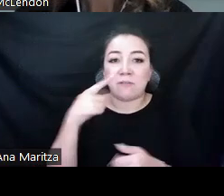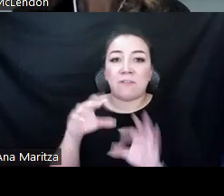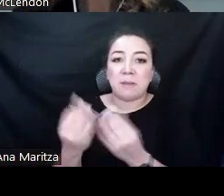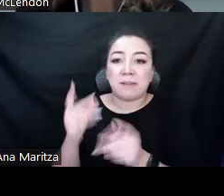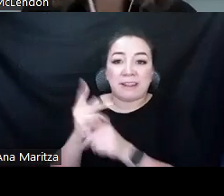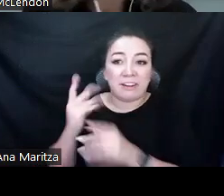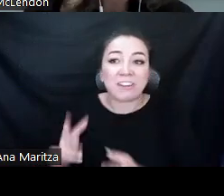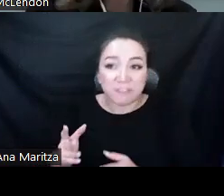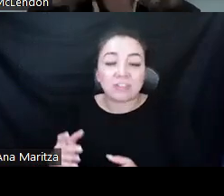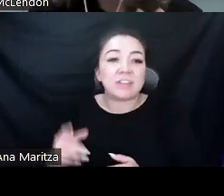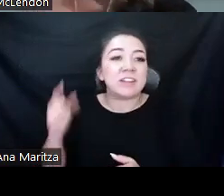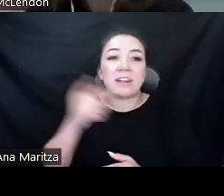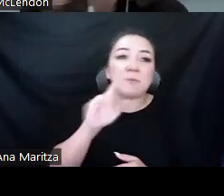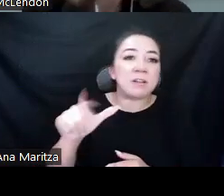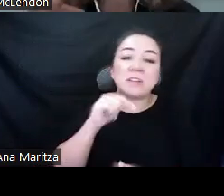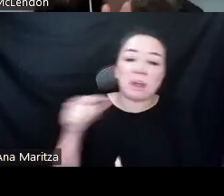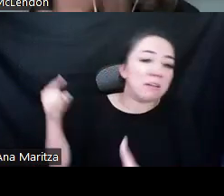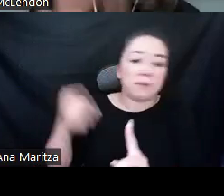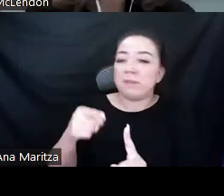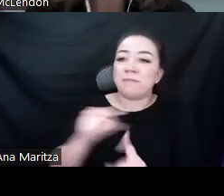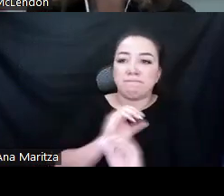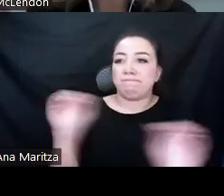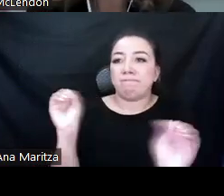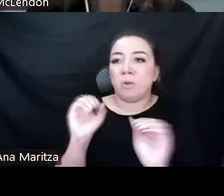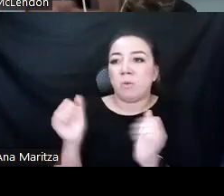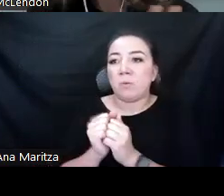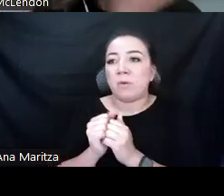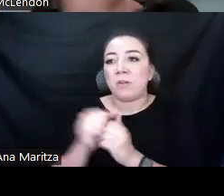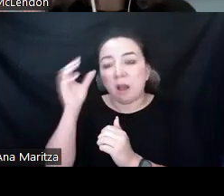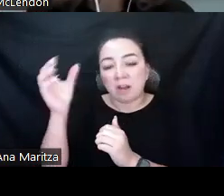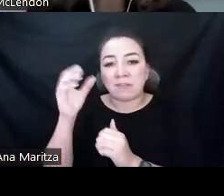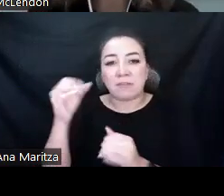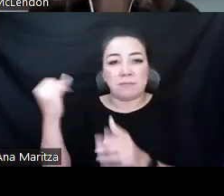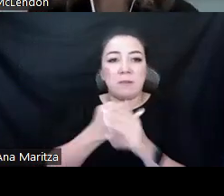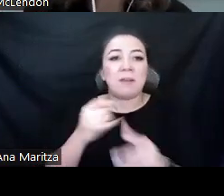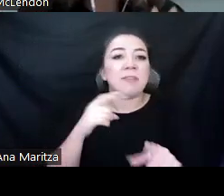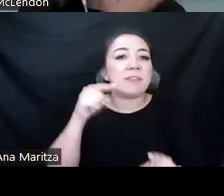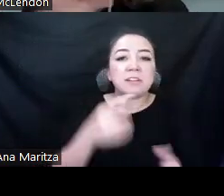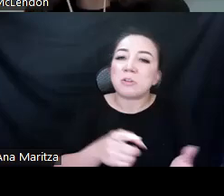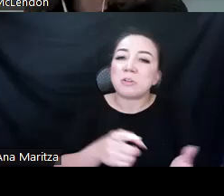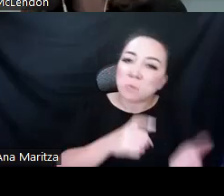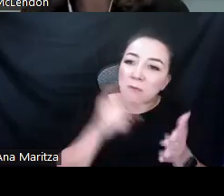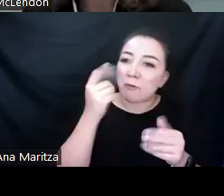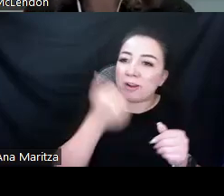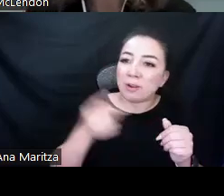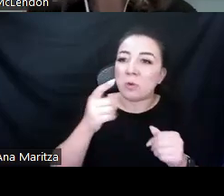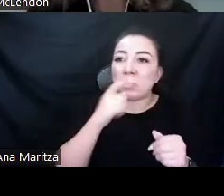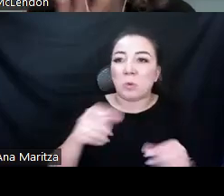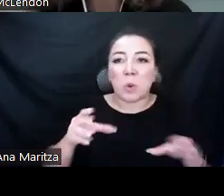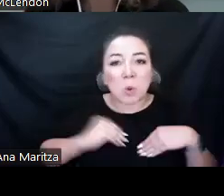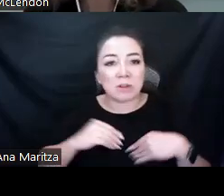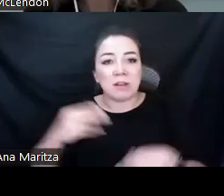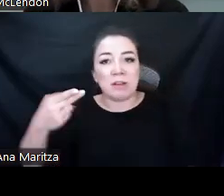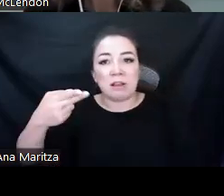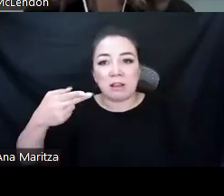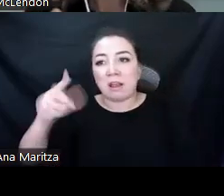caregivers. So this bill is not specific at all to people with a cognitive impairment. This is just a requirement for anyone who owns a gun that it be